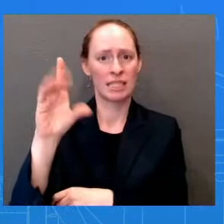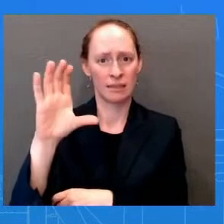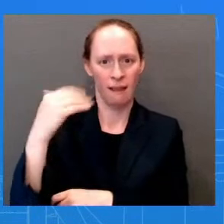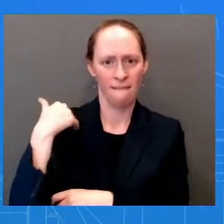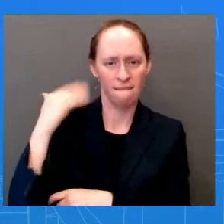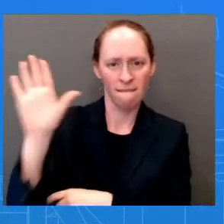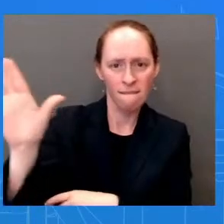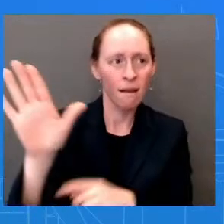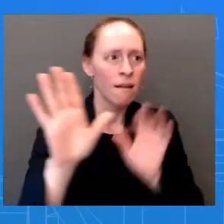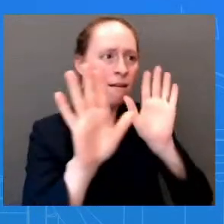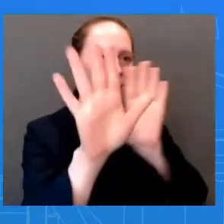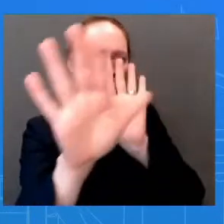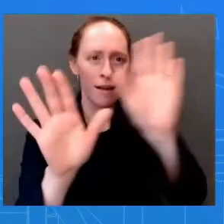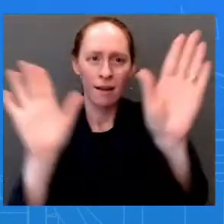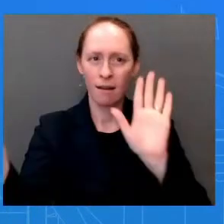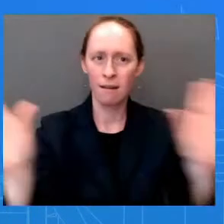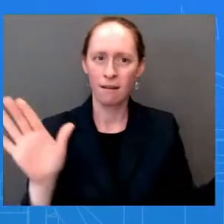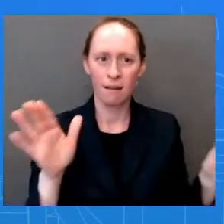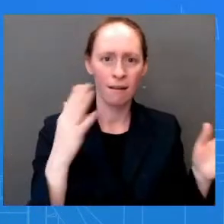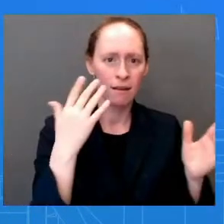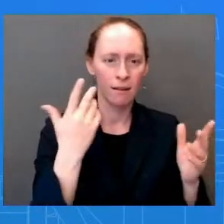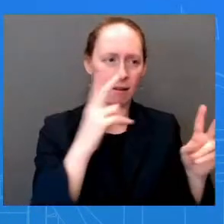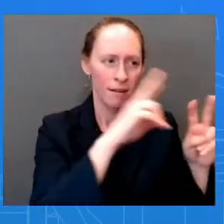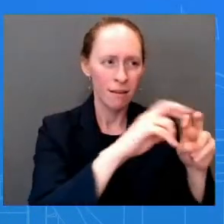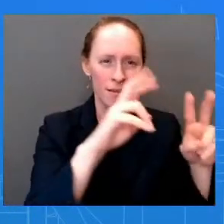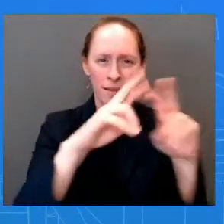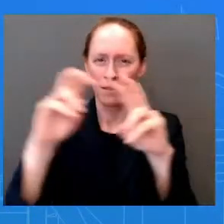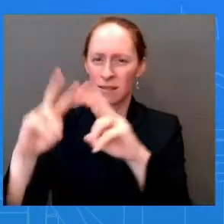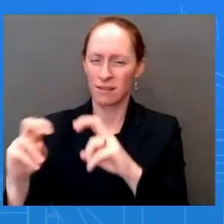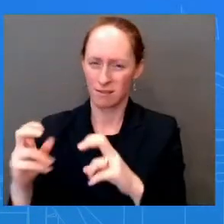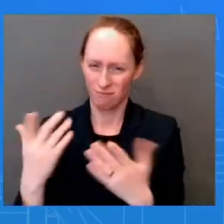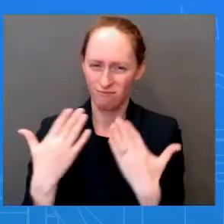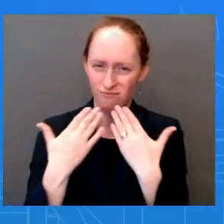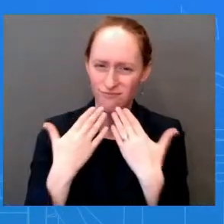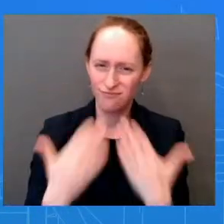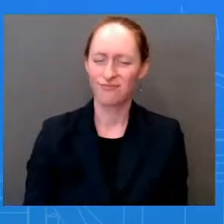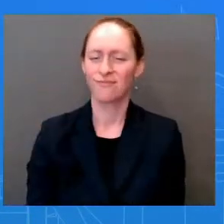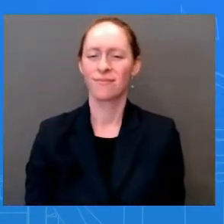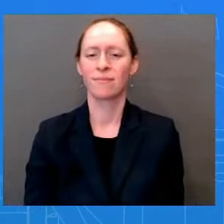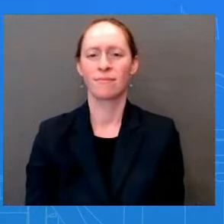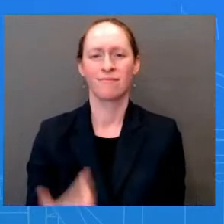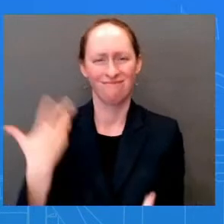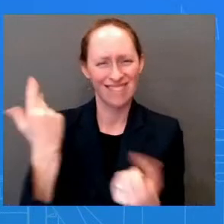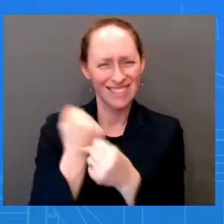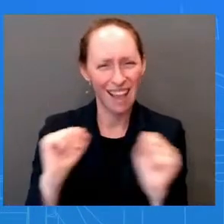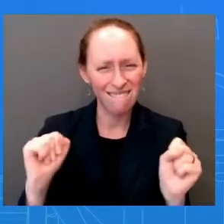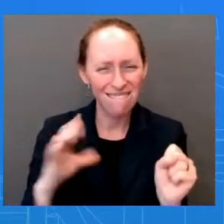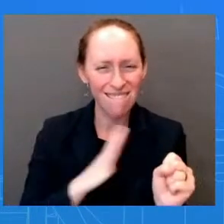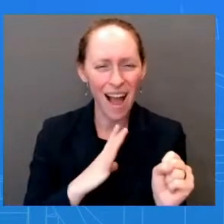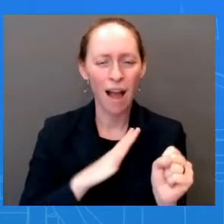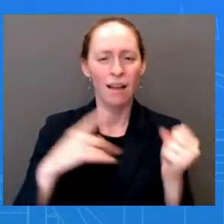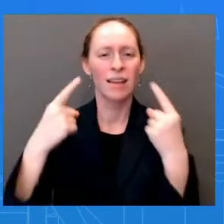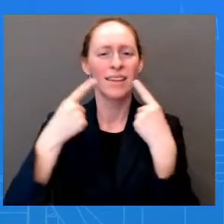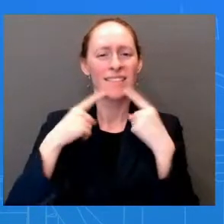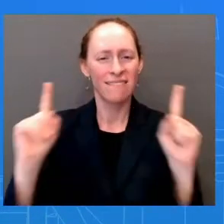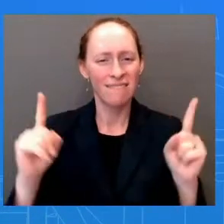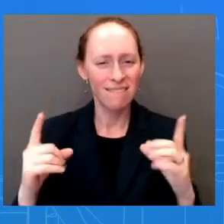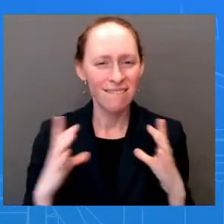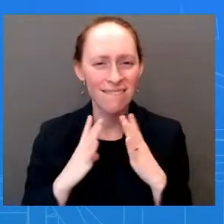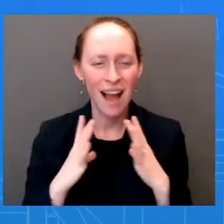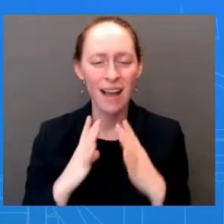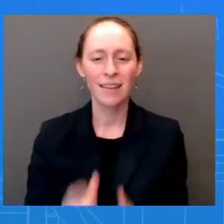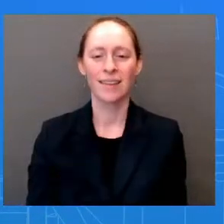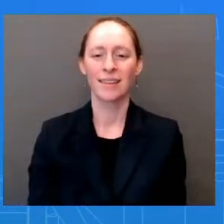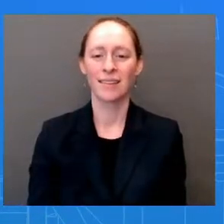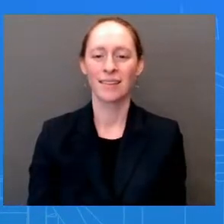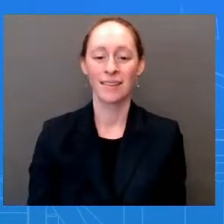We know that it is effective. So my message, and my final message, maybe the final message I give you from this podium,